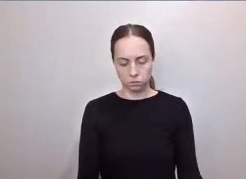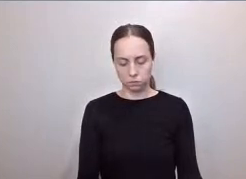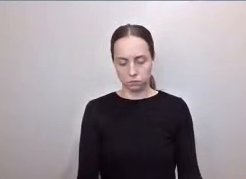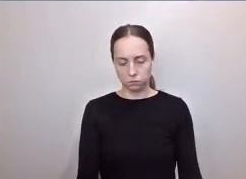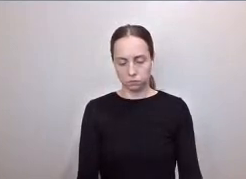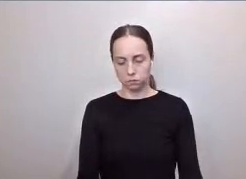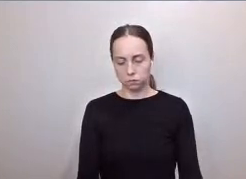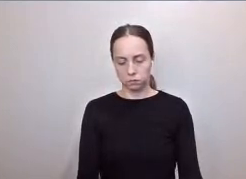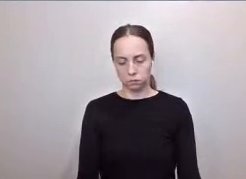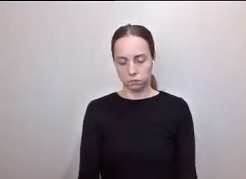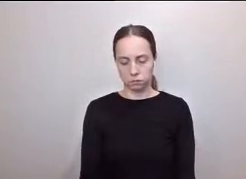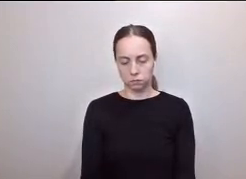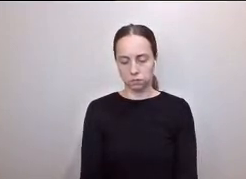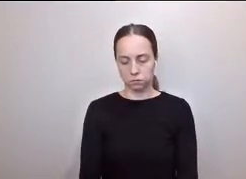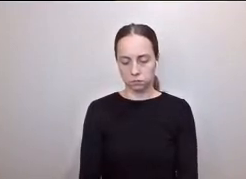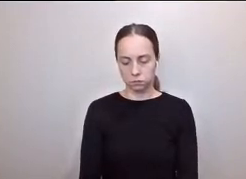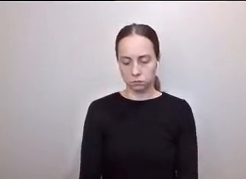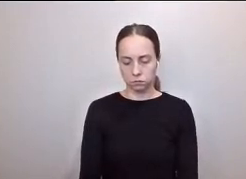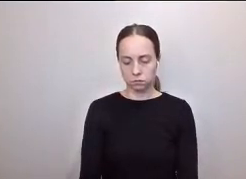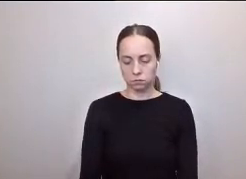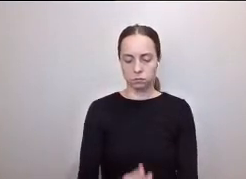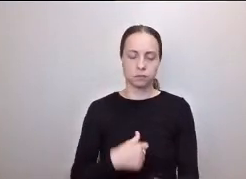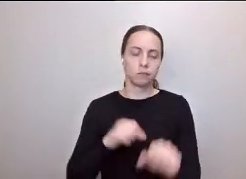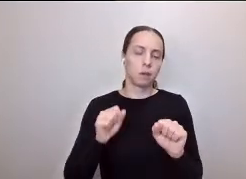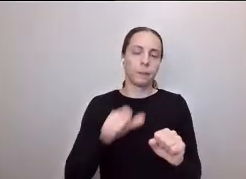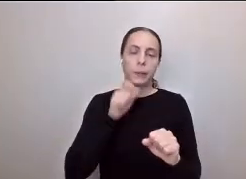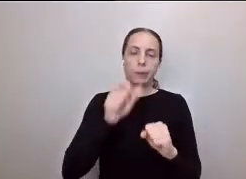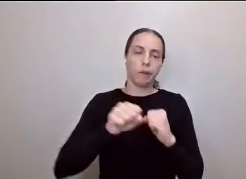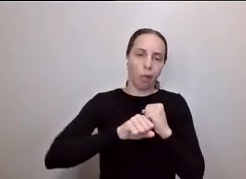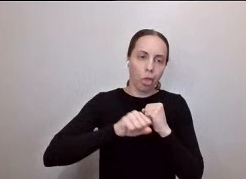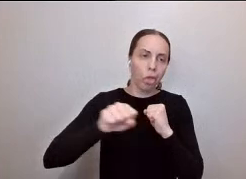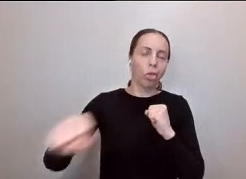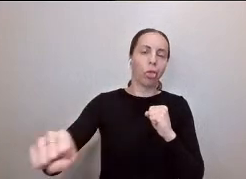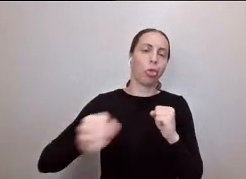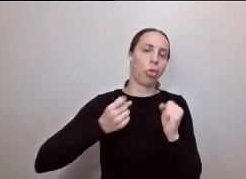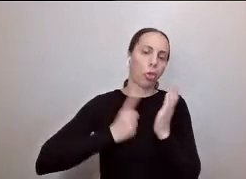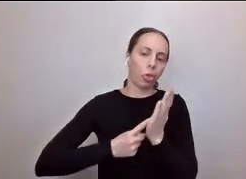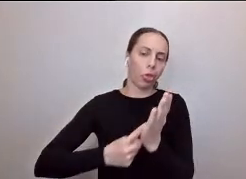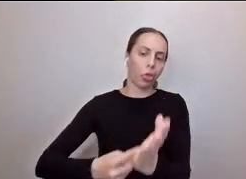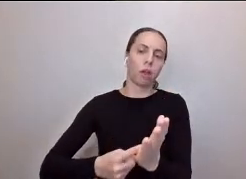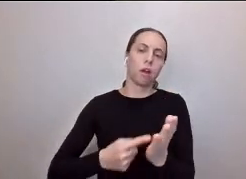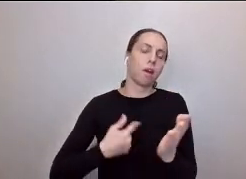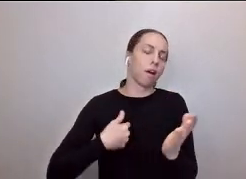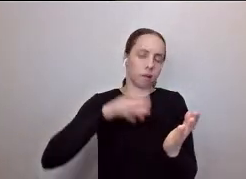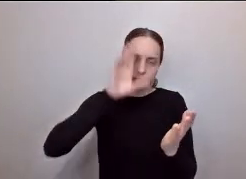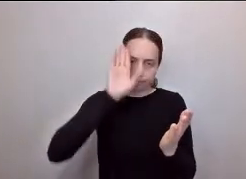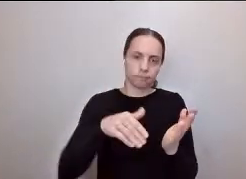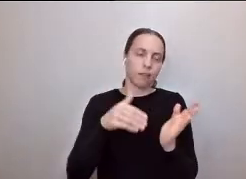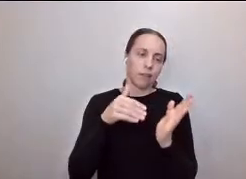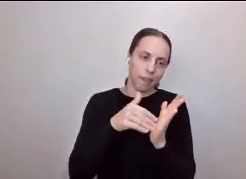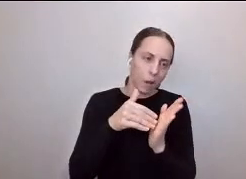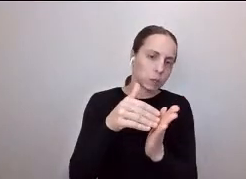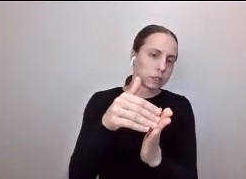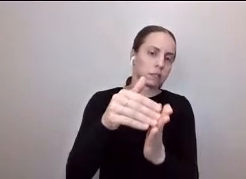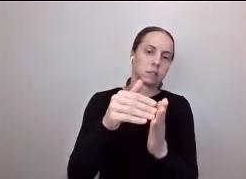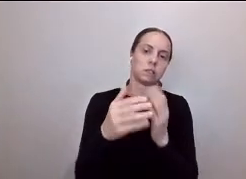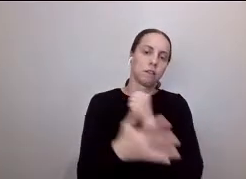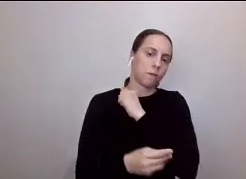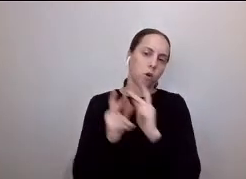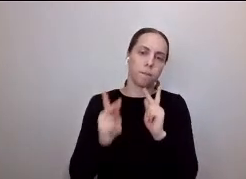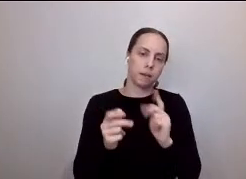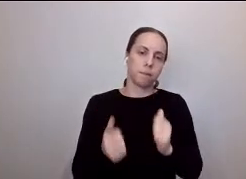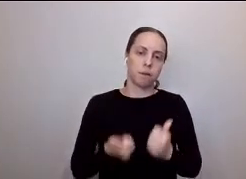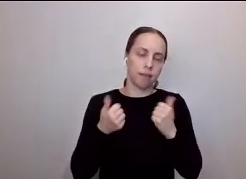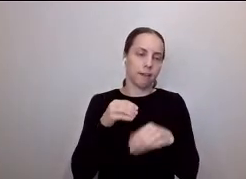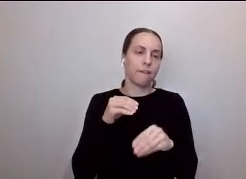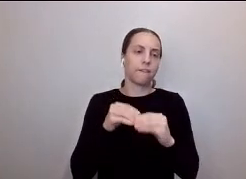Well, and I probably don't need to belabor it at all. I do know that there are thousands and thousands of poor people who live in high rises in our city, and having this